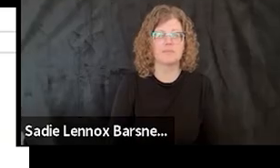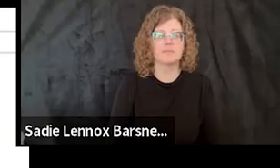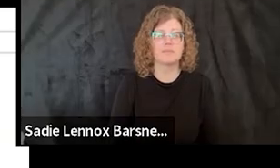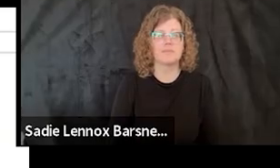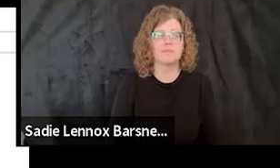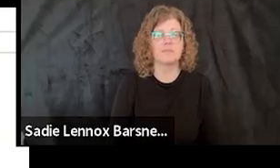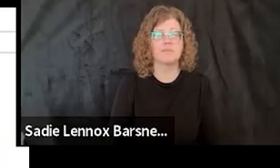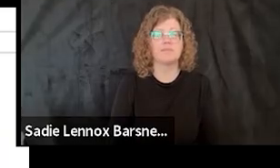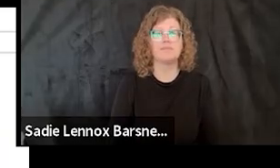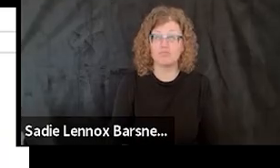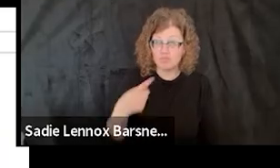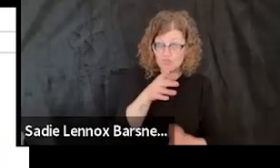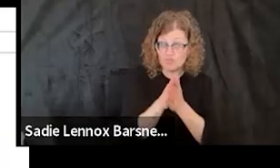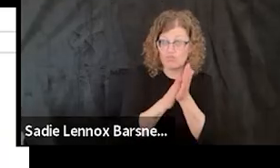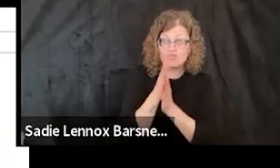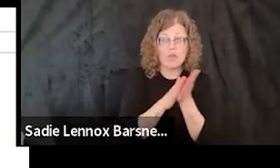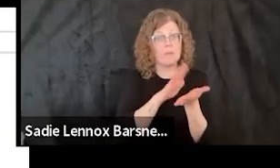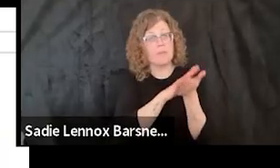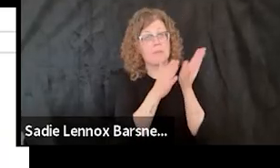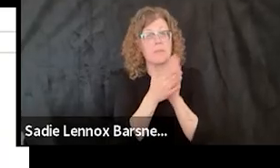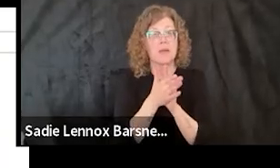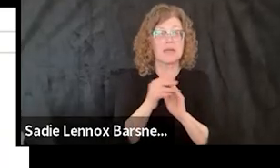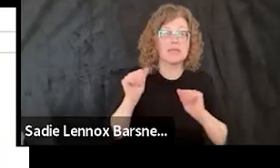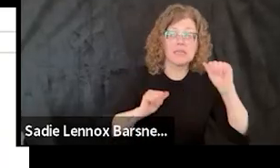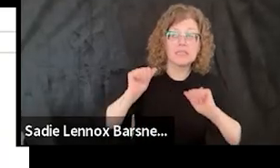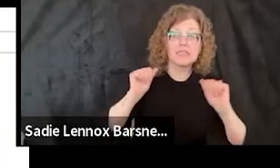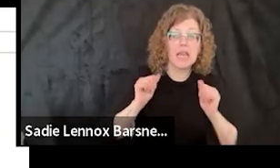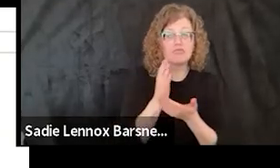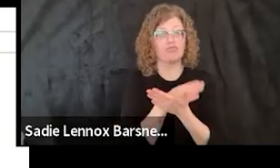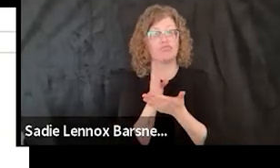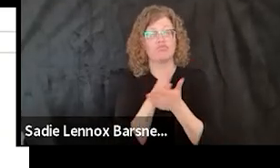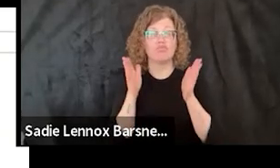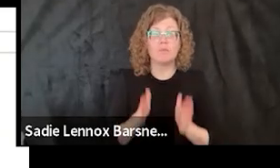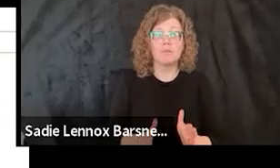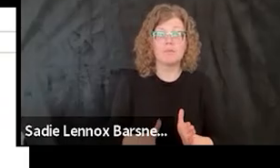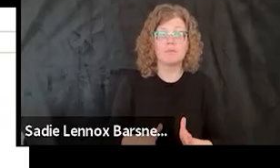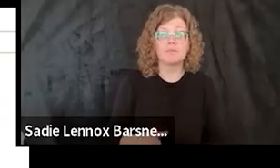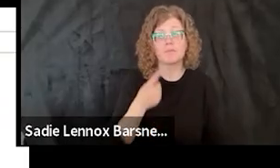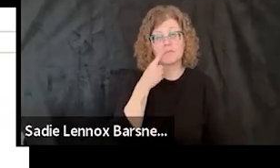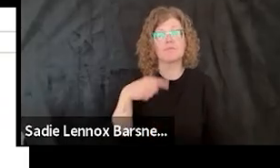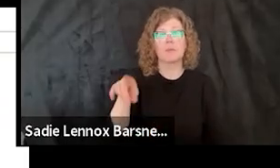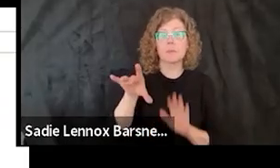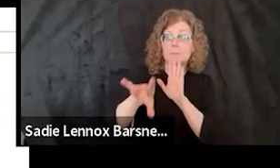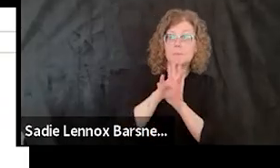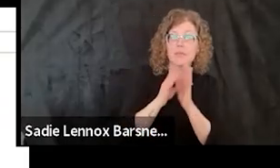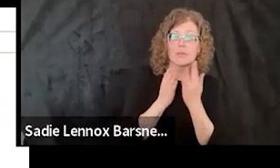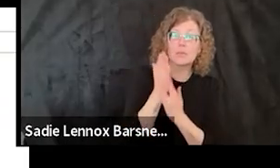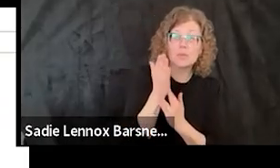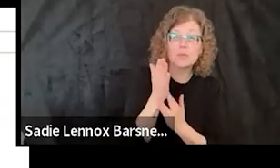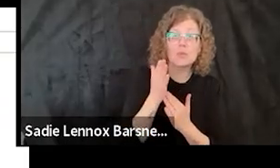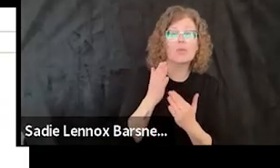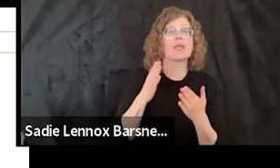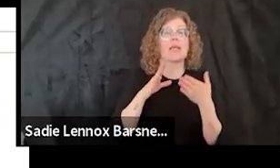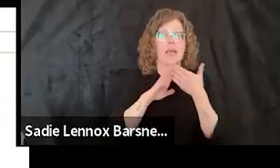To become an assessor, the membership of the peer committees are chosen through public nominations and staff